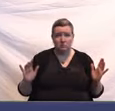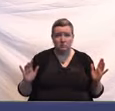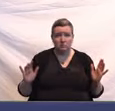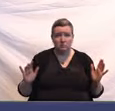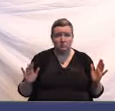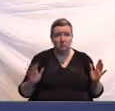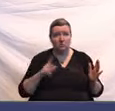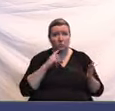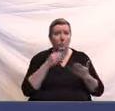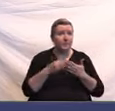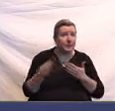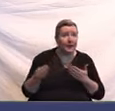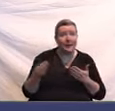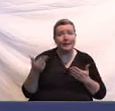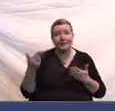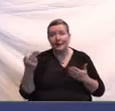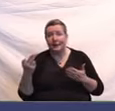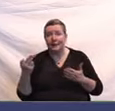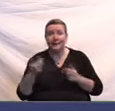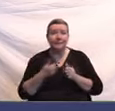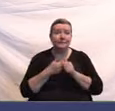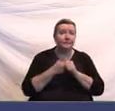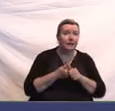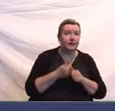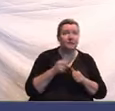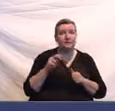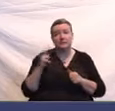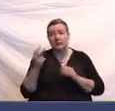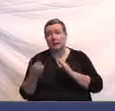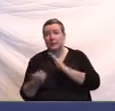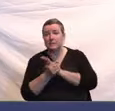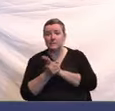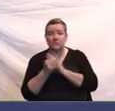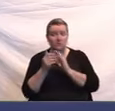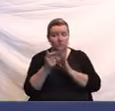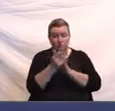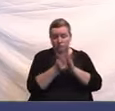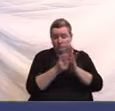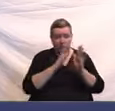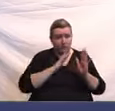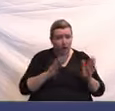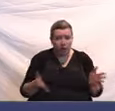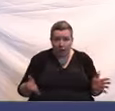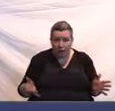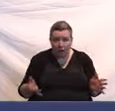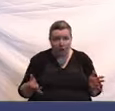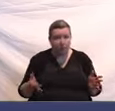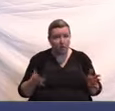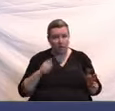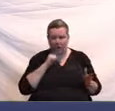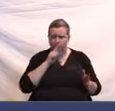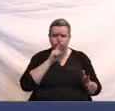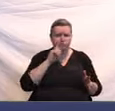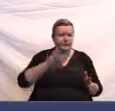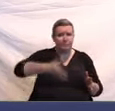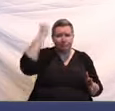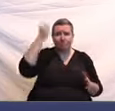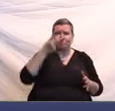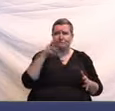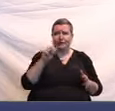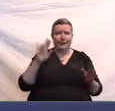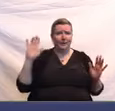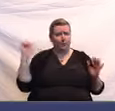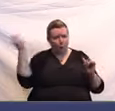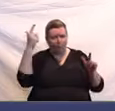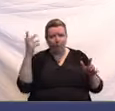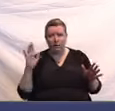Amendment folks. That's not our objective, and I think the packages that we've already seen passed, the legislation we've seen passed, as